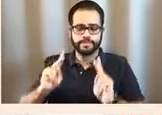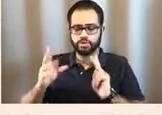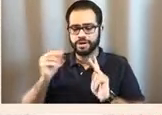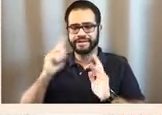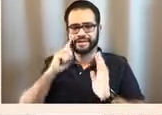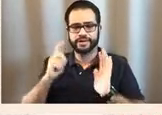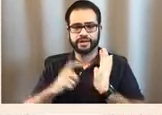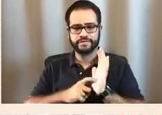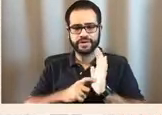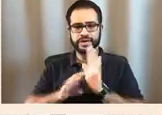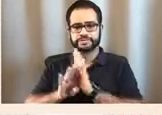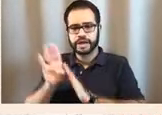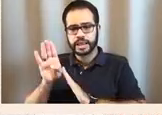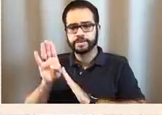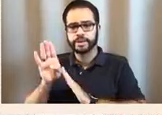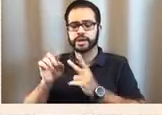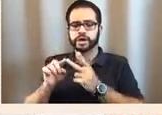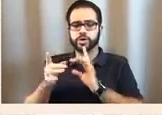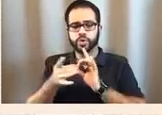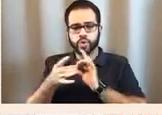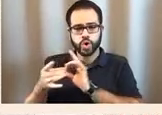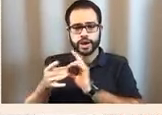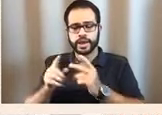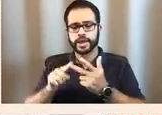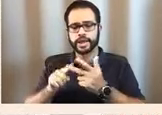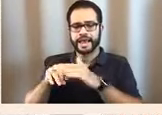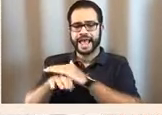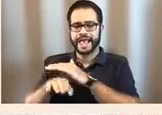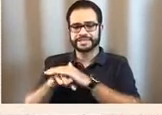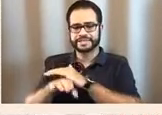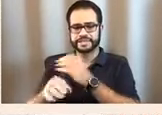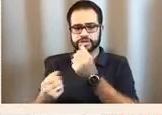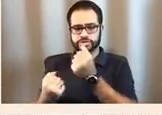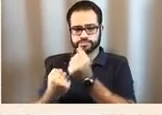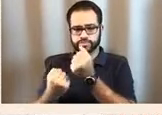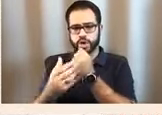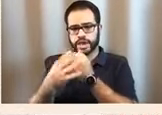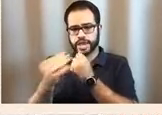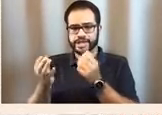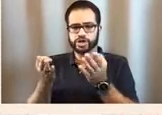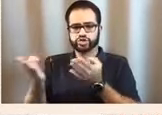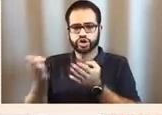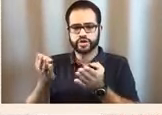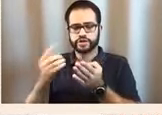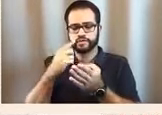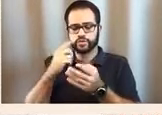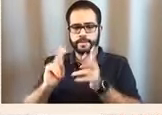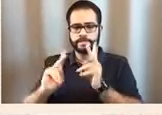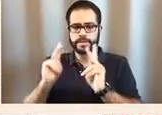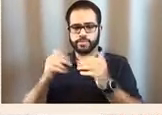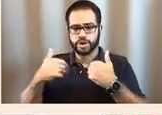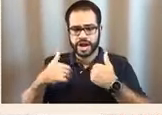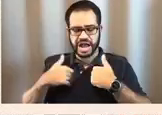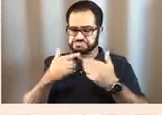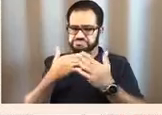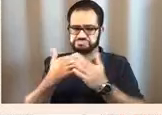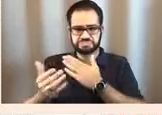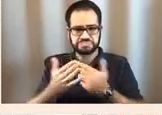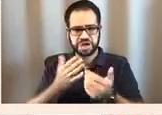developing, coordinating, and accessing supports and services on the individual's behalf, regardless of the funding